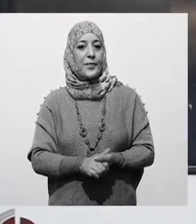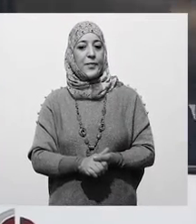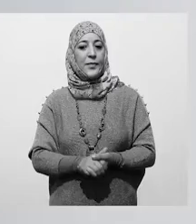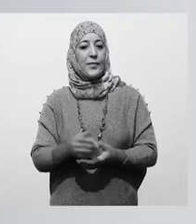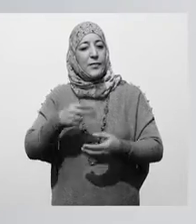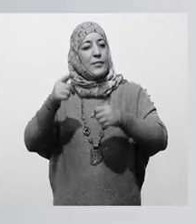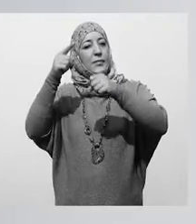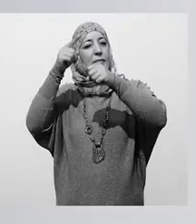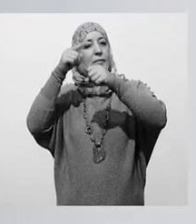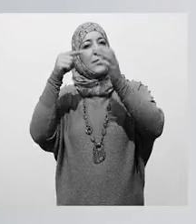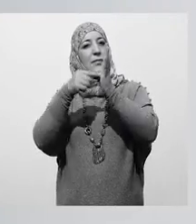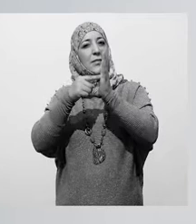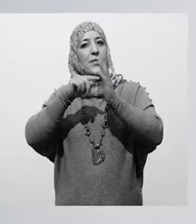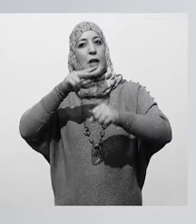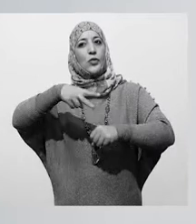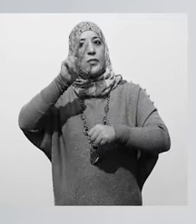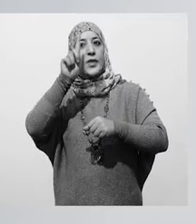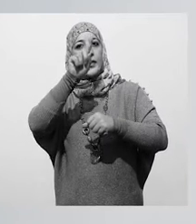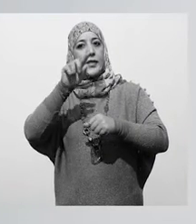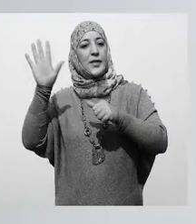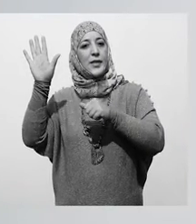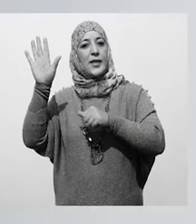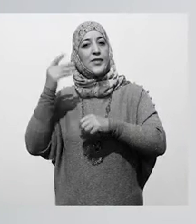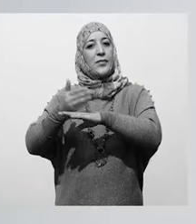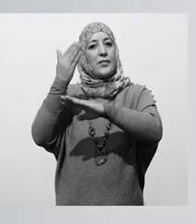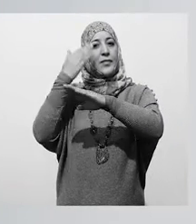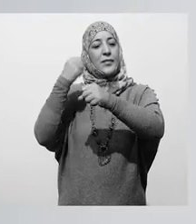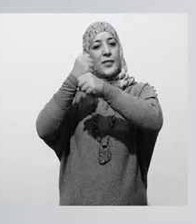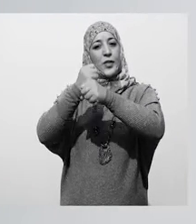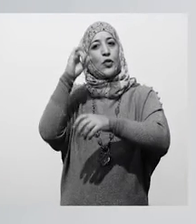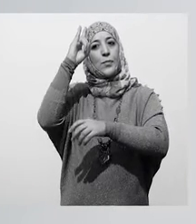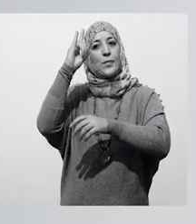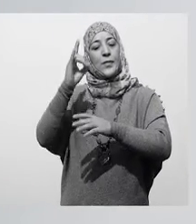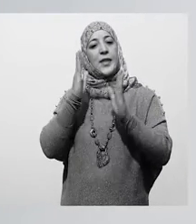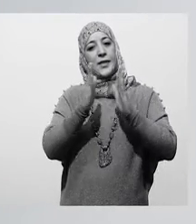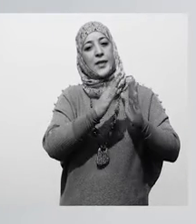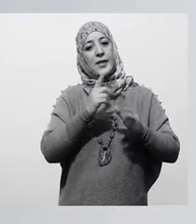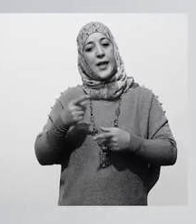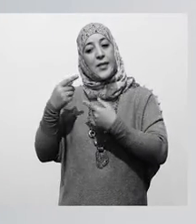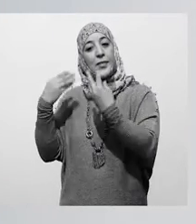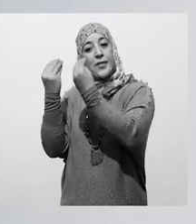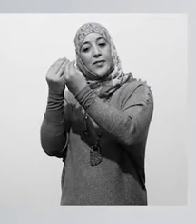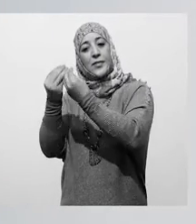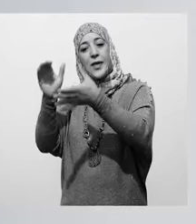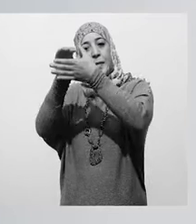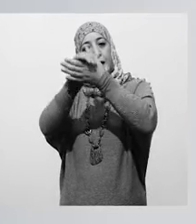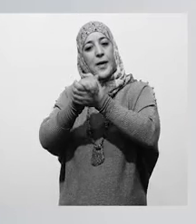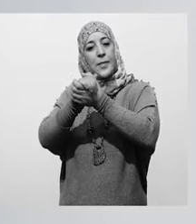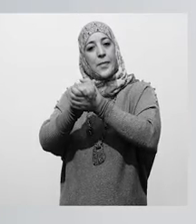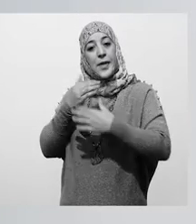C'était en 2015 avant d'avoir mon poste dans l'hôpital. C'était à travers mon